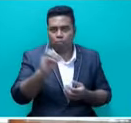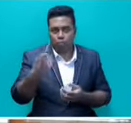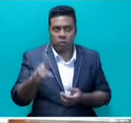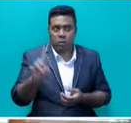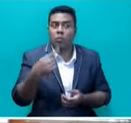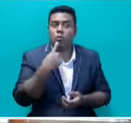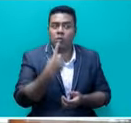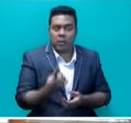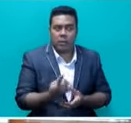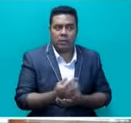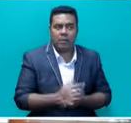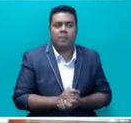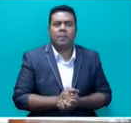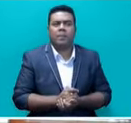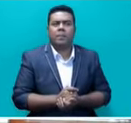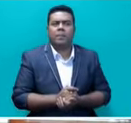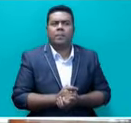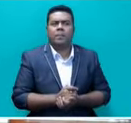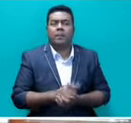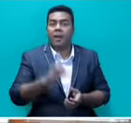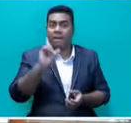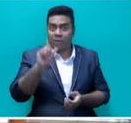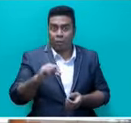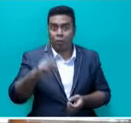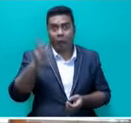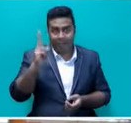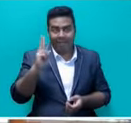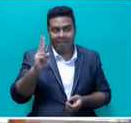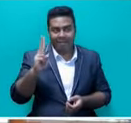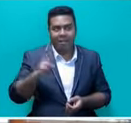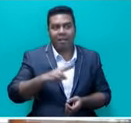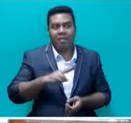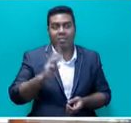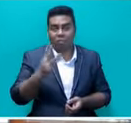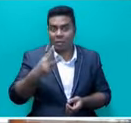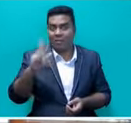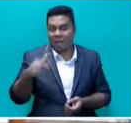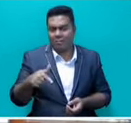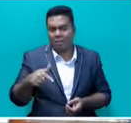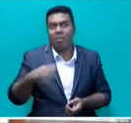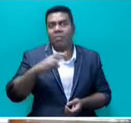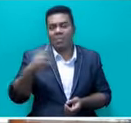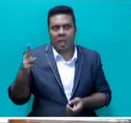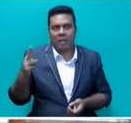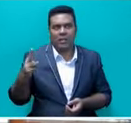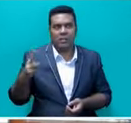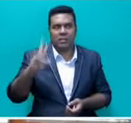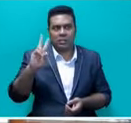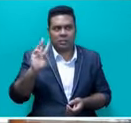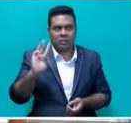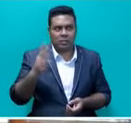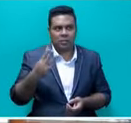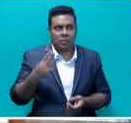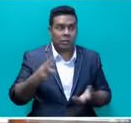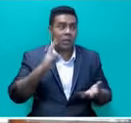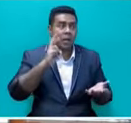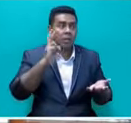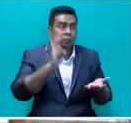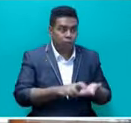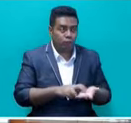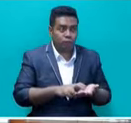you're saying, essentially. You're saying that if I do it again, or 3 times, then only, you said third strike out.